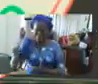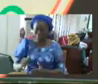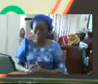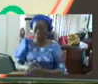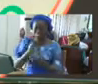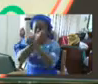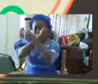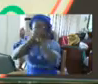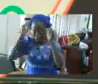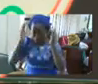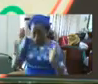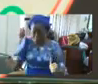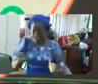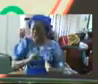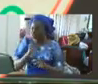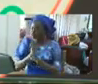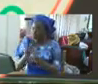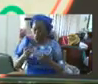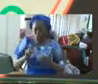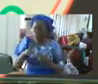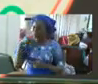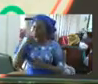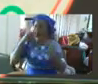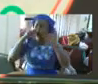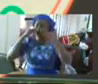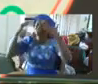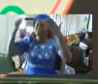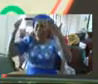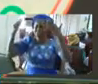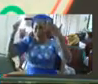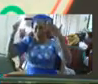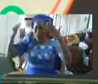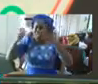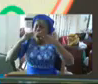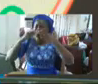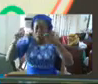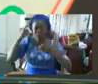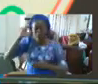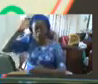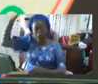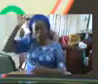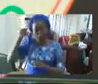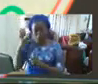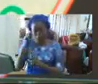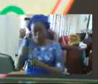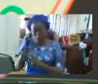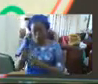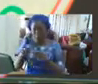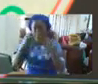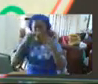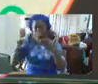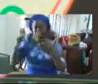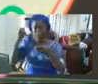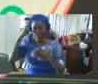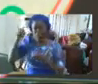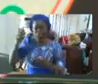Savior, I just want to say thank you. Thank you for your word. Thank you because you will take